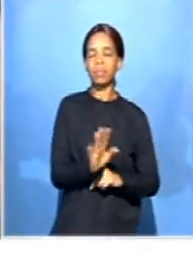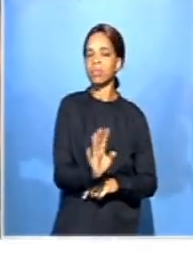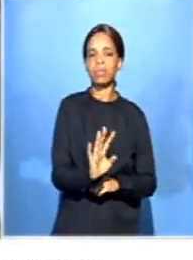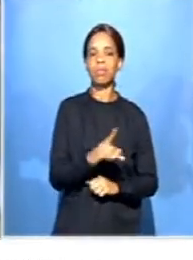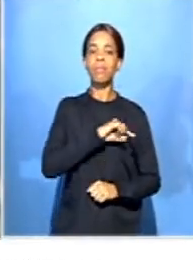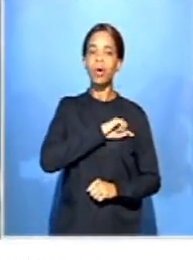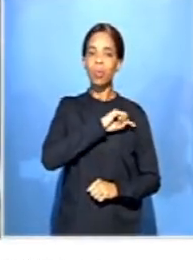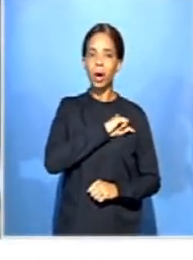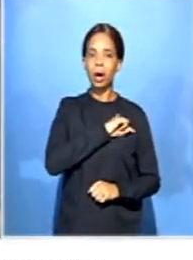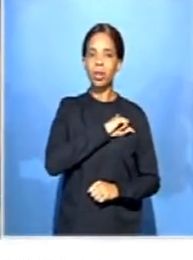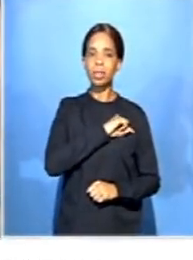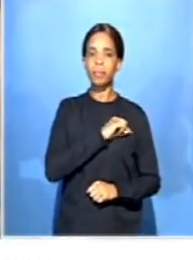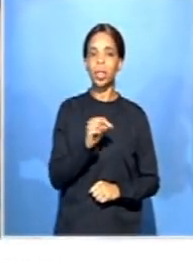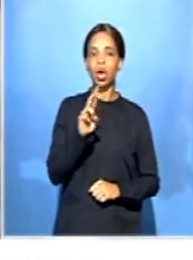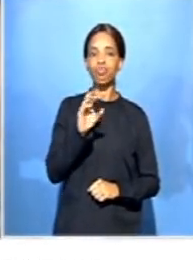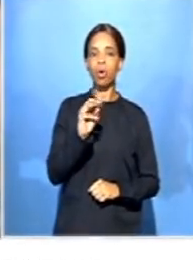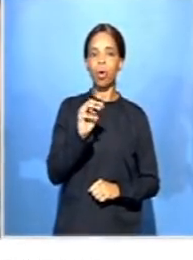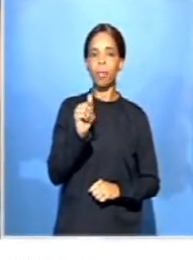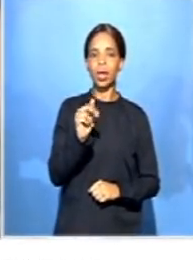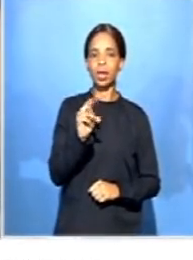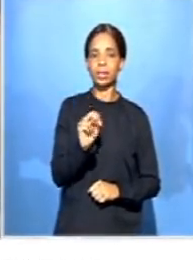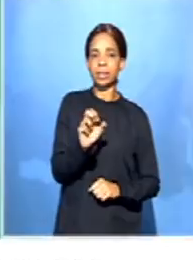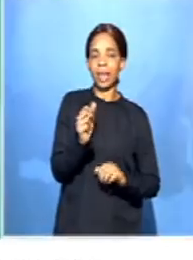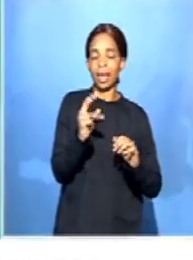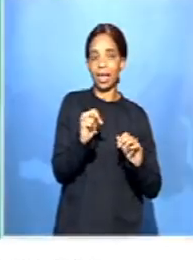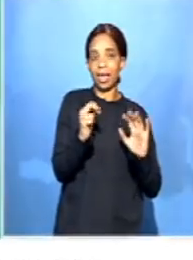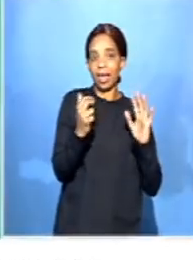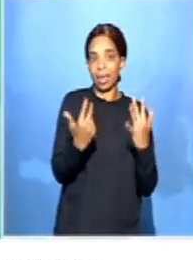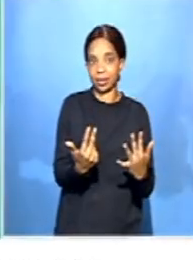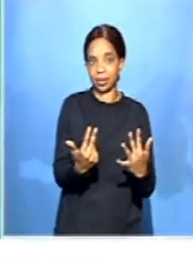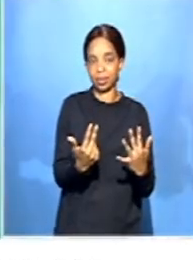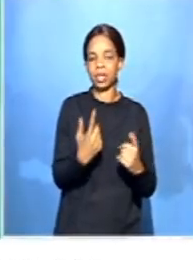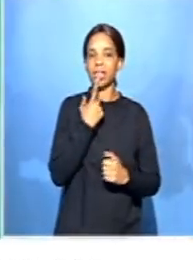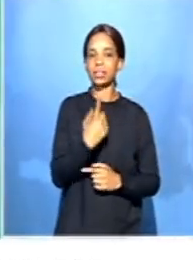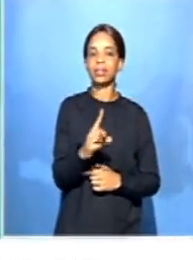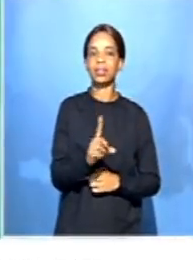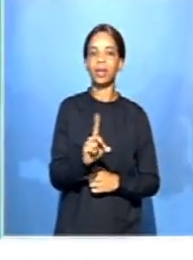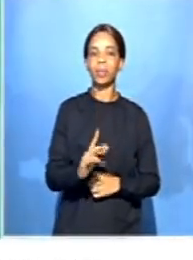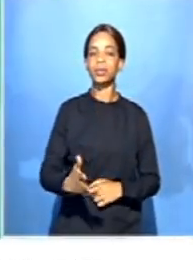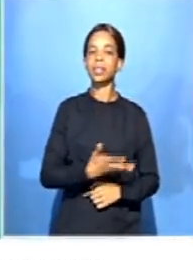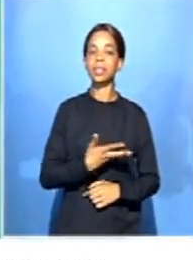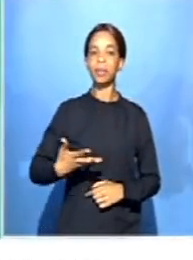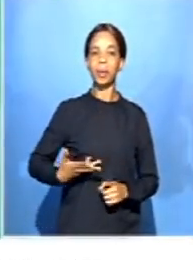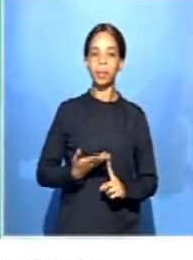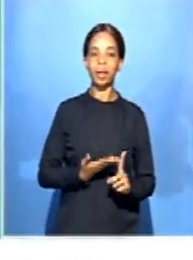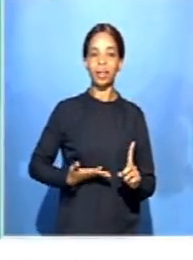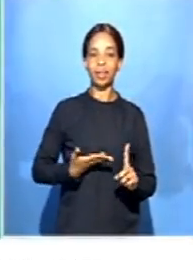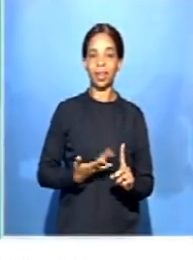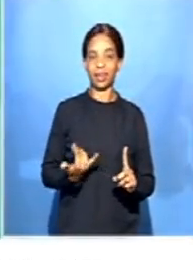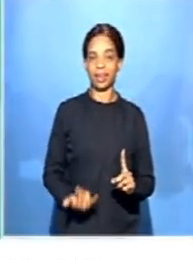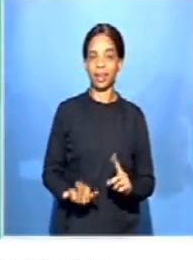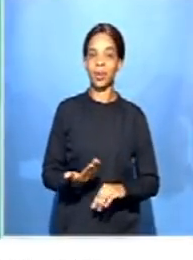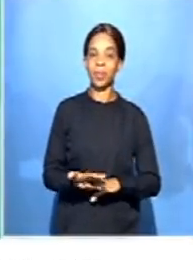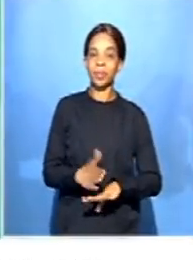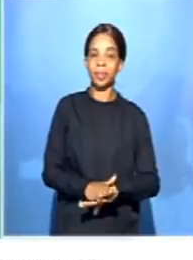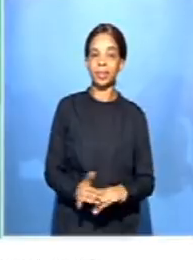8 ya bontsha gore ka lesu la ga mme Etna re se ka rere a re ka kgaogana ke lesu la ga mme Etna